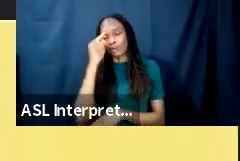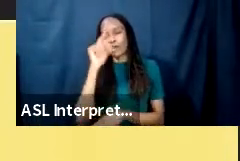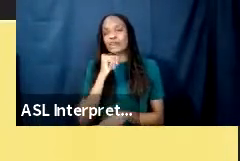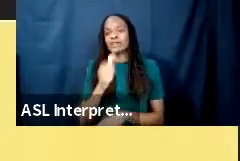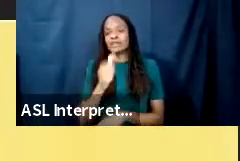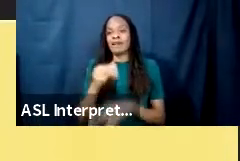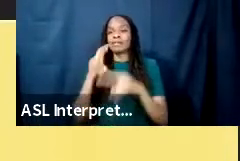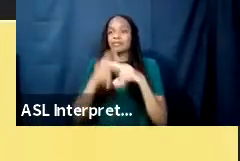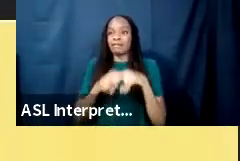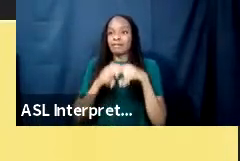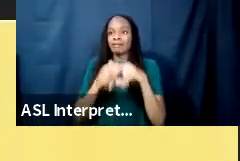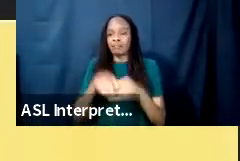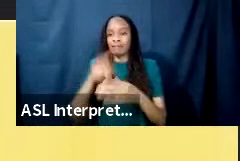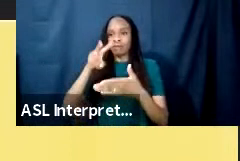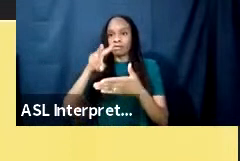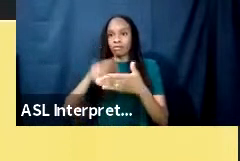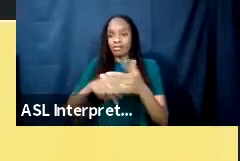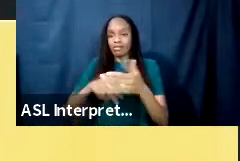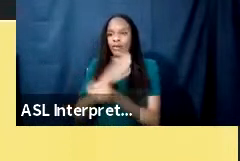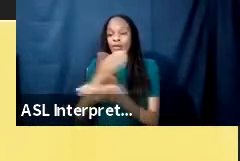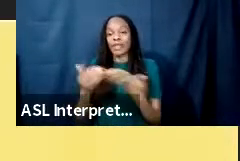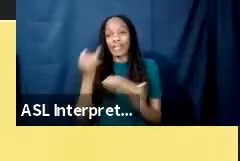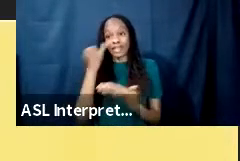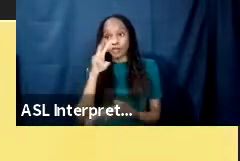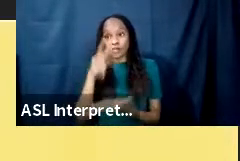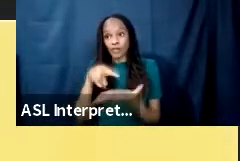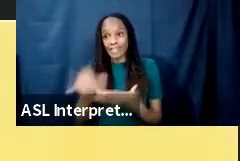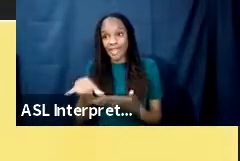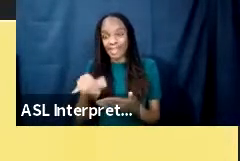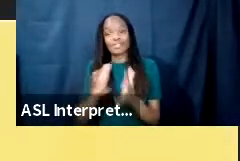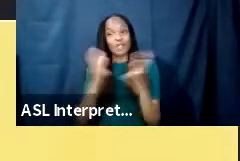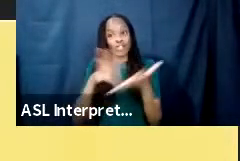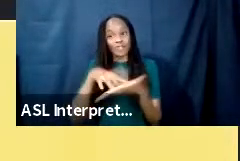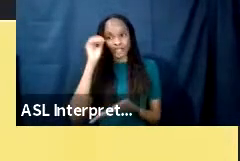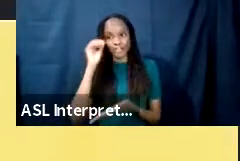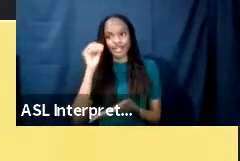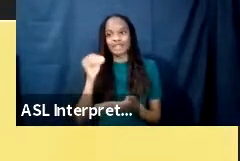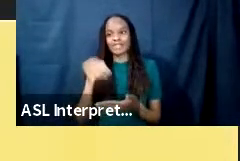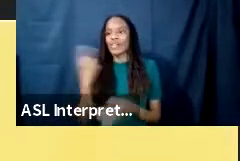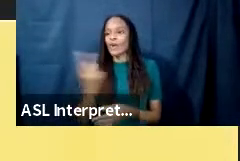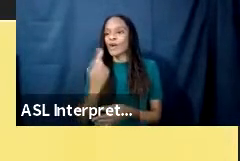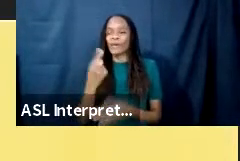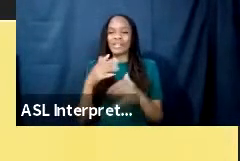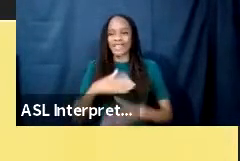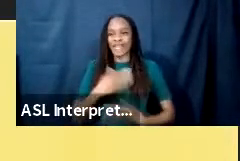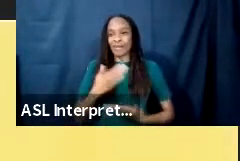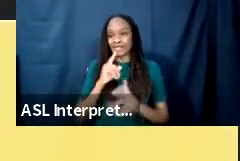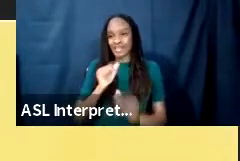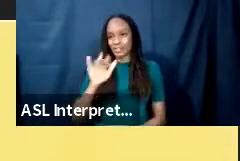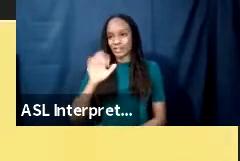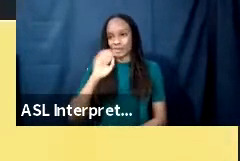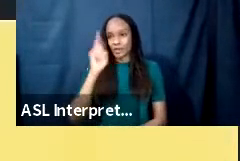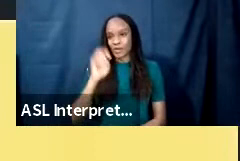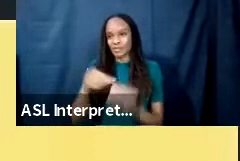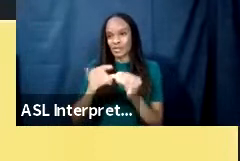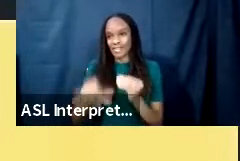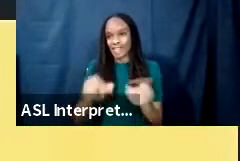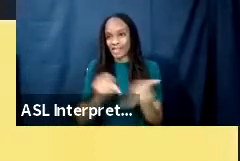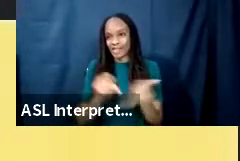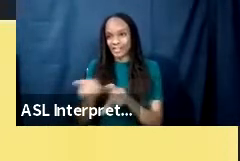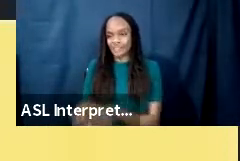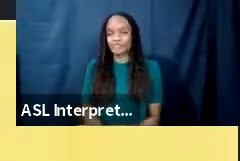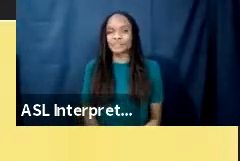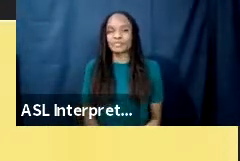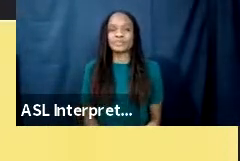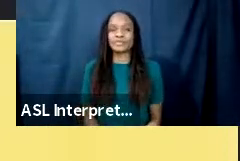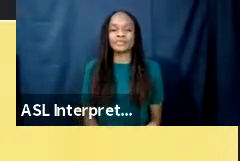through the whole thing. But if you do, there's a lot to learn in there. And again, we're always happy to answer questions on that as well.